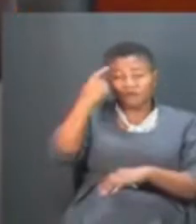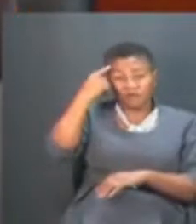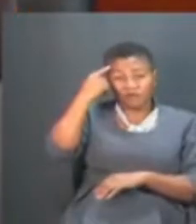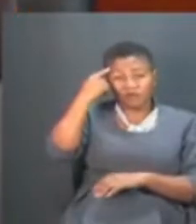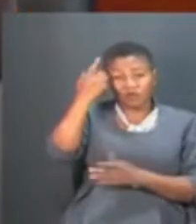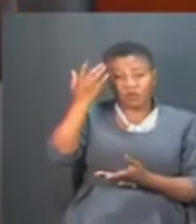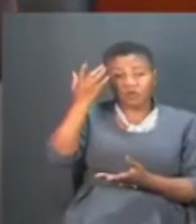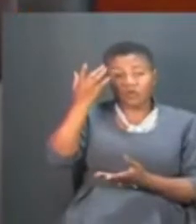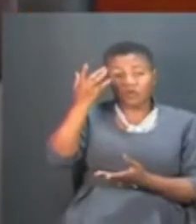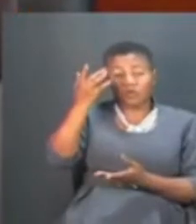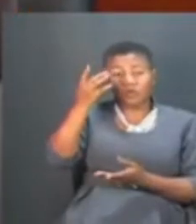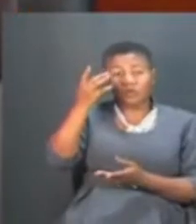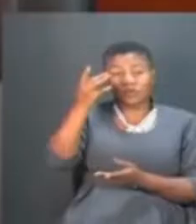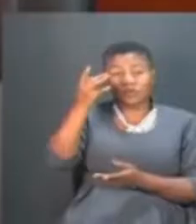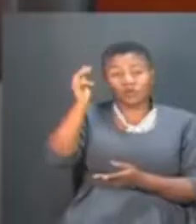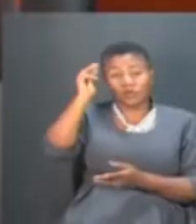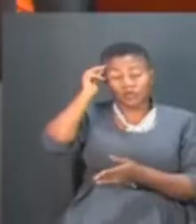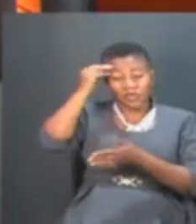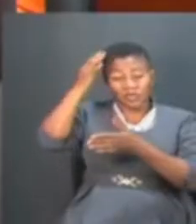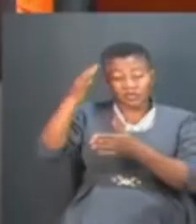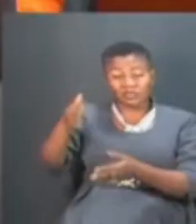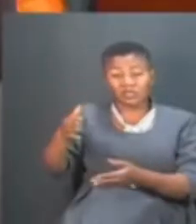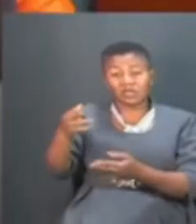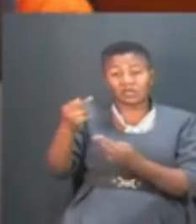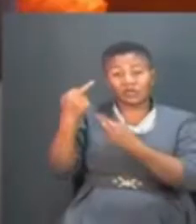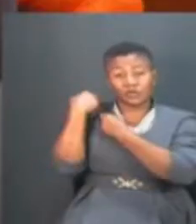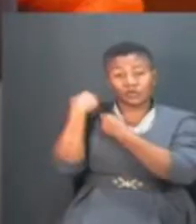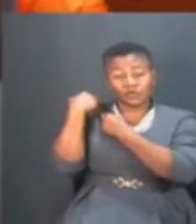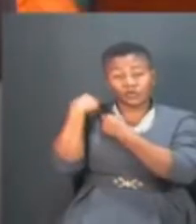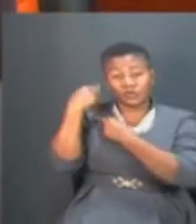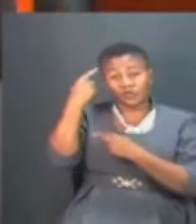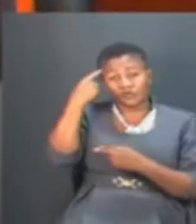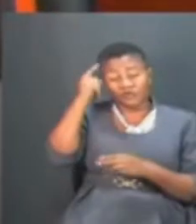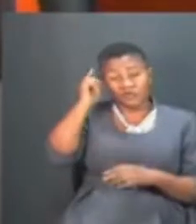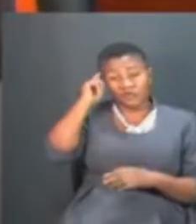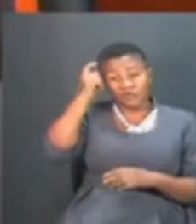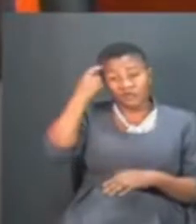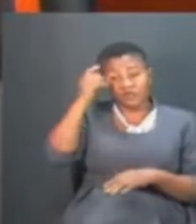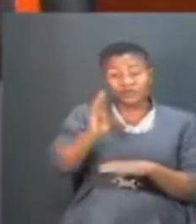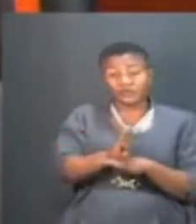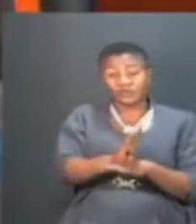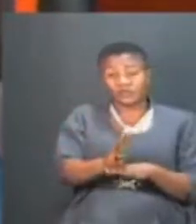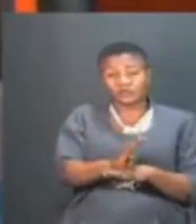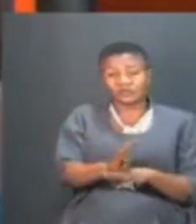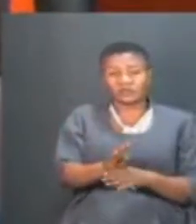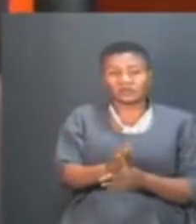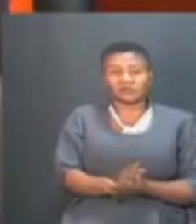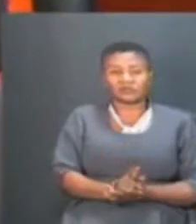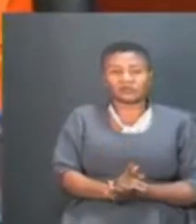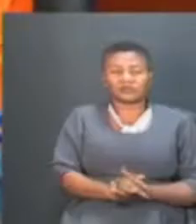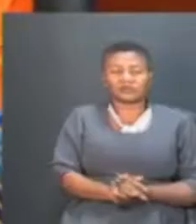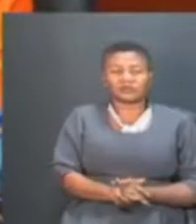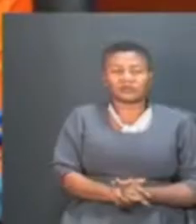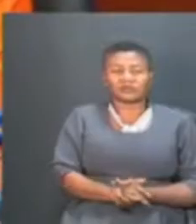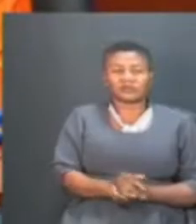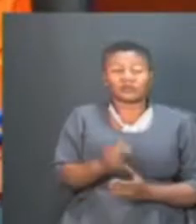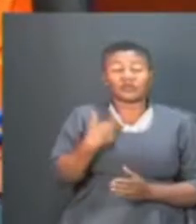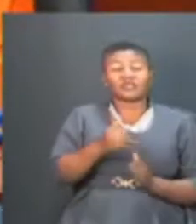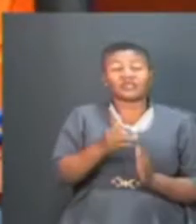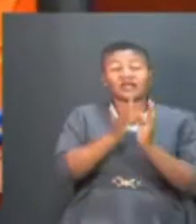Speaker. And I know that my brother is not opposed at all, Mr. Speaker. I am not opposed, but I'll ask you some